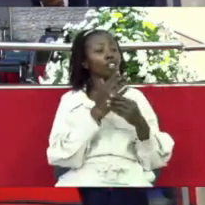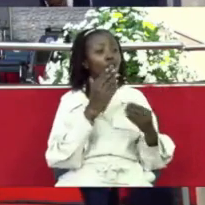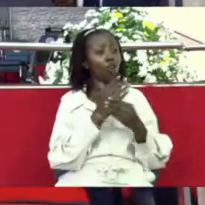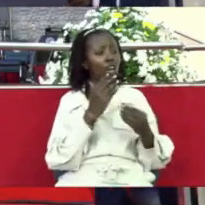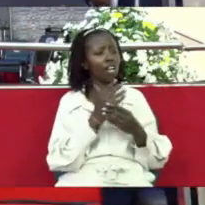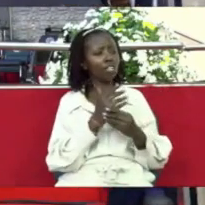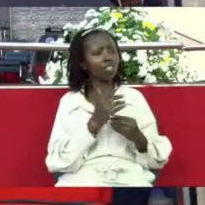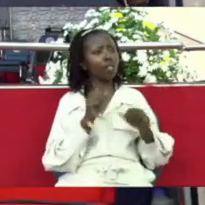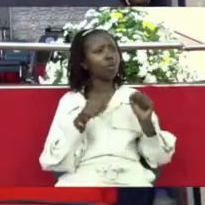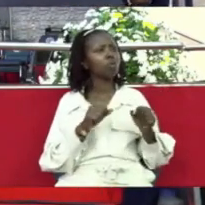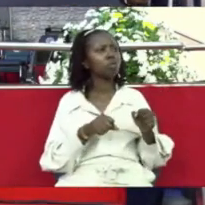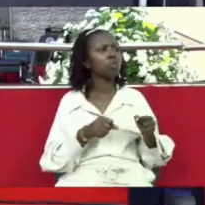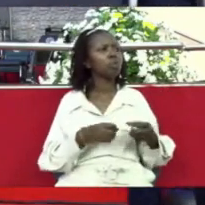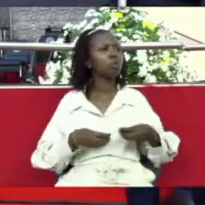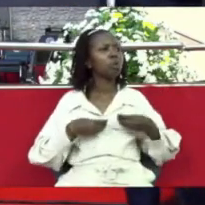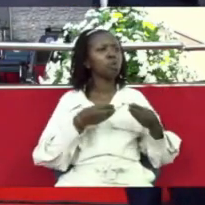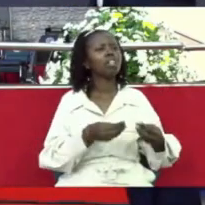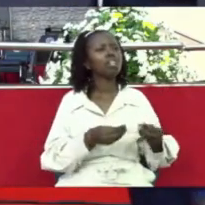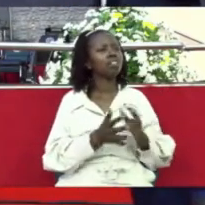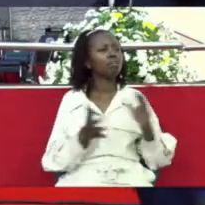can probably get back there one day.